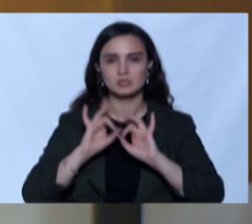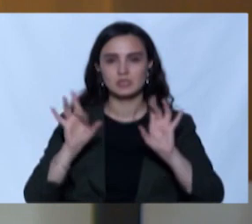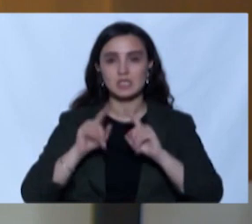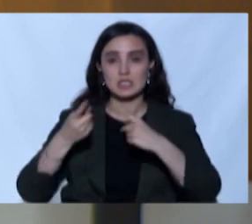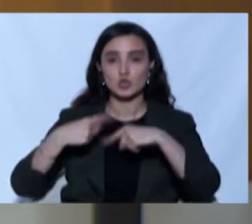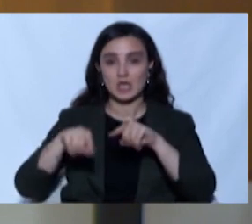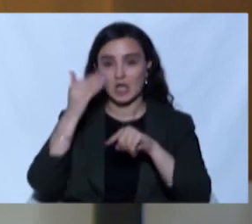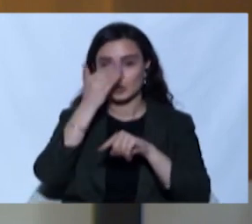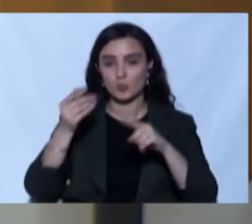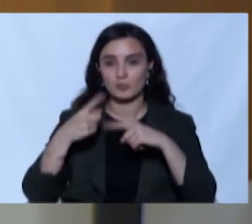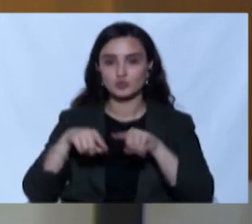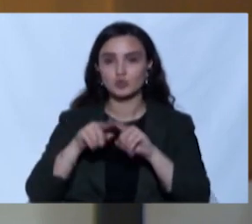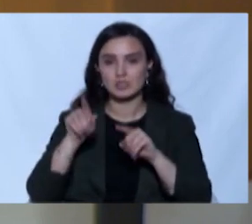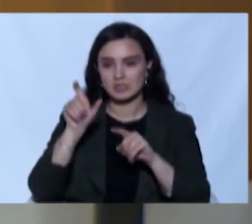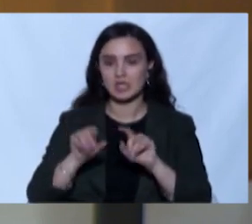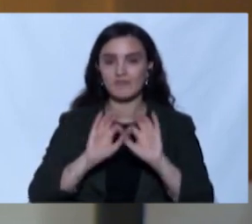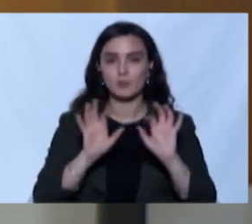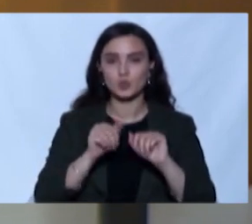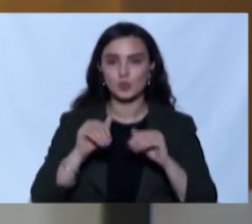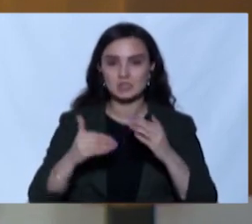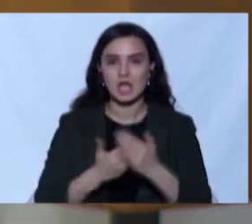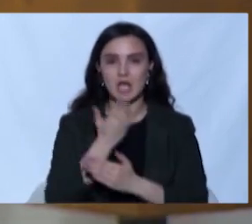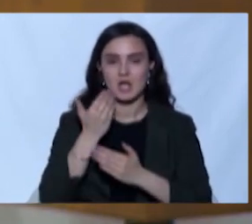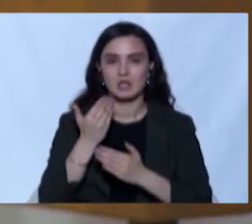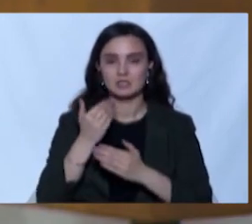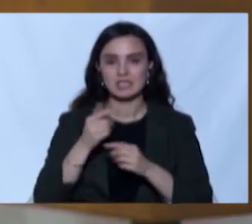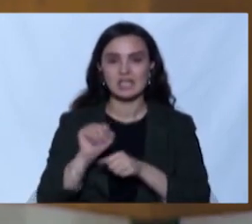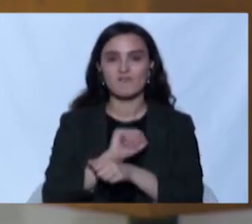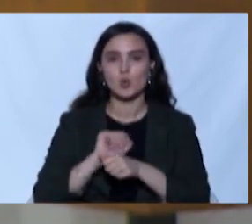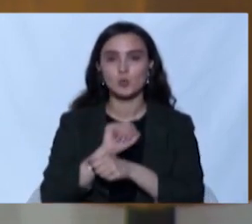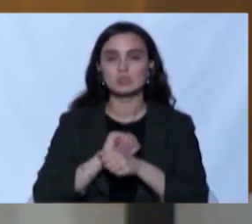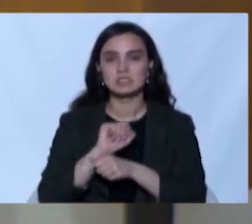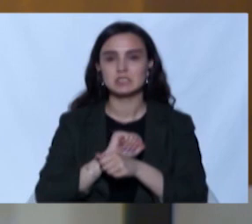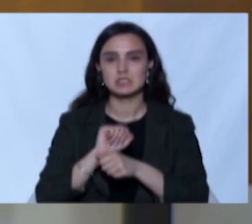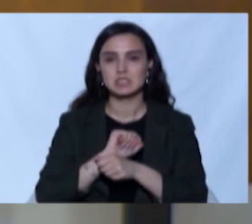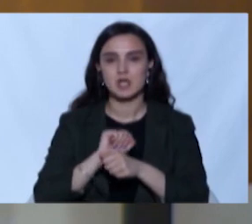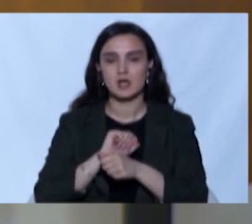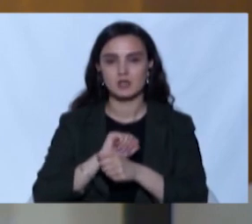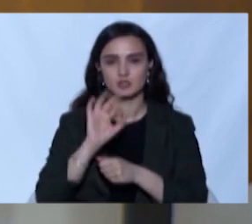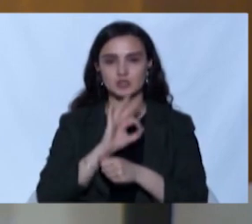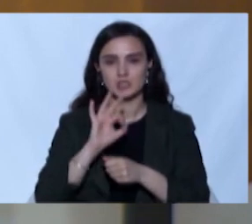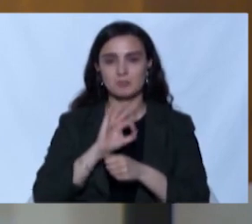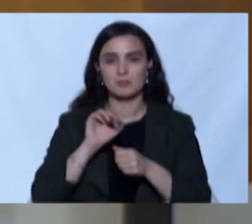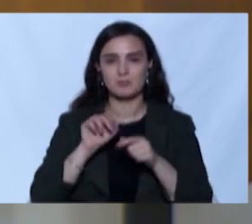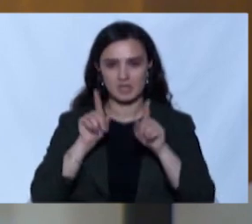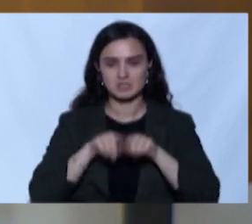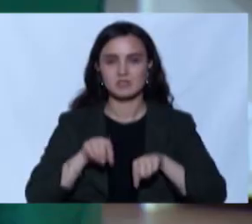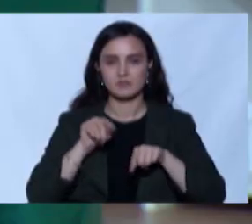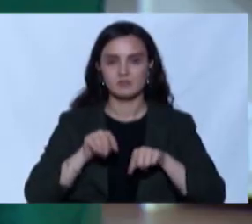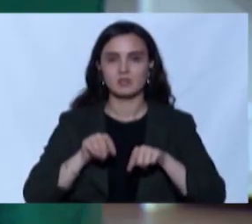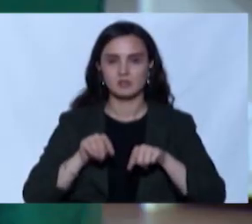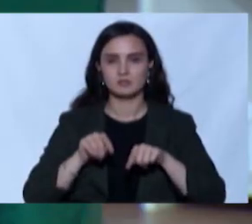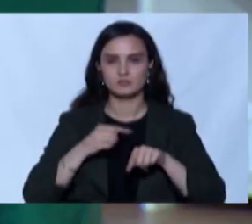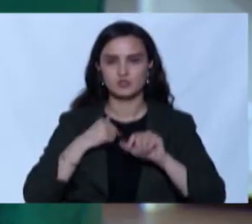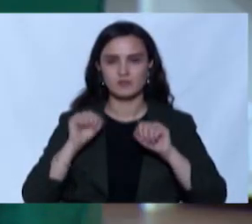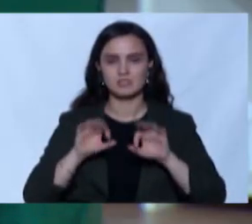society in new ways, which brought about a revolution, not only in literature, but in society as well. And I think we couldn't